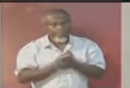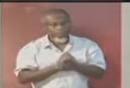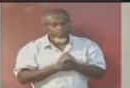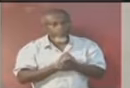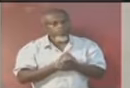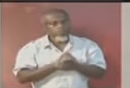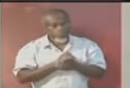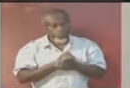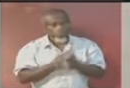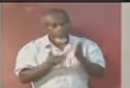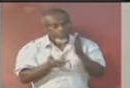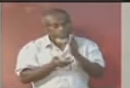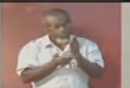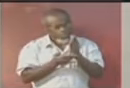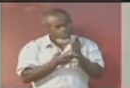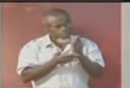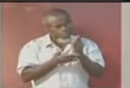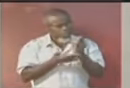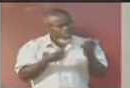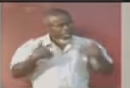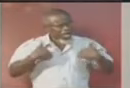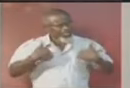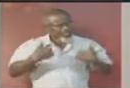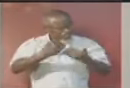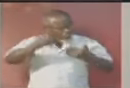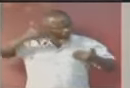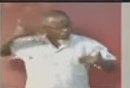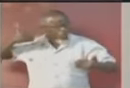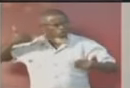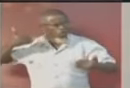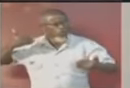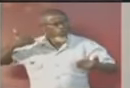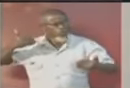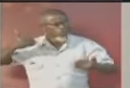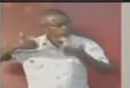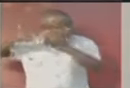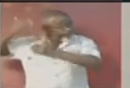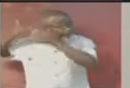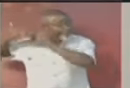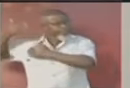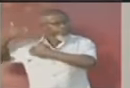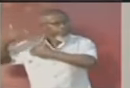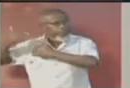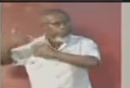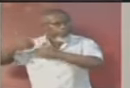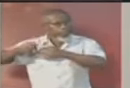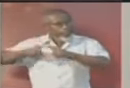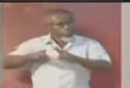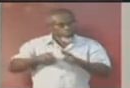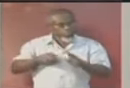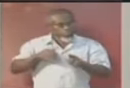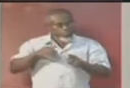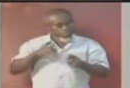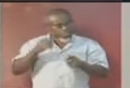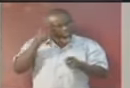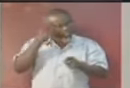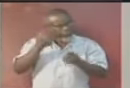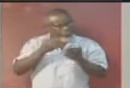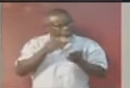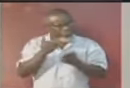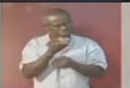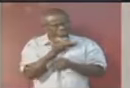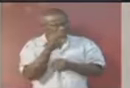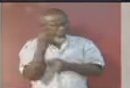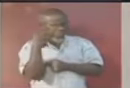technology has been around. I think that what I think is not being fully understood is that it's like building